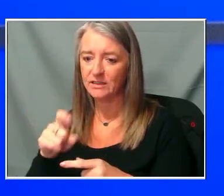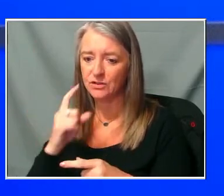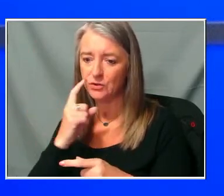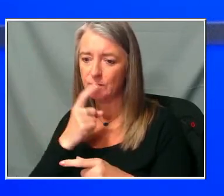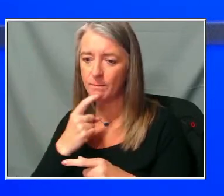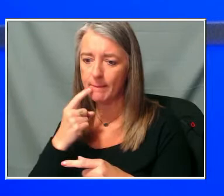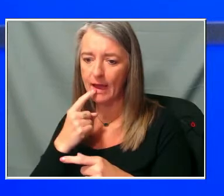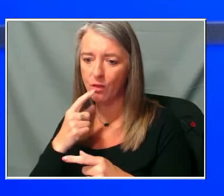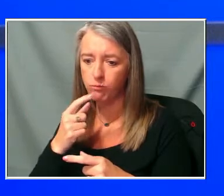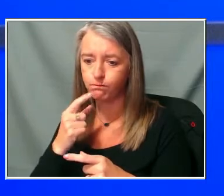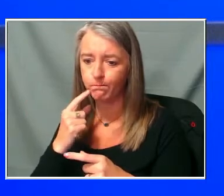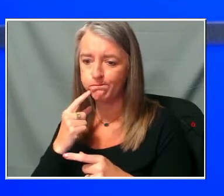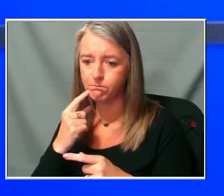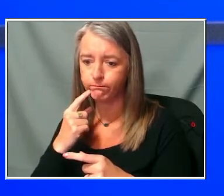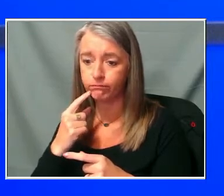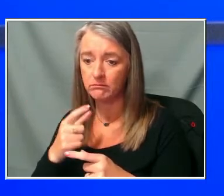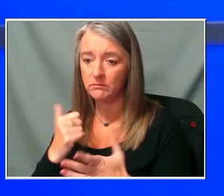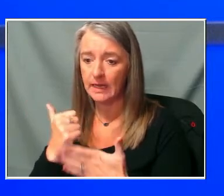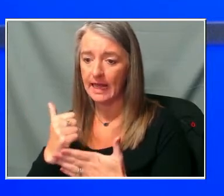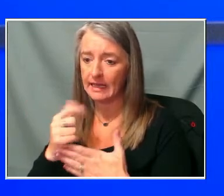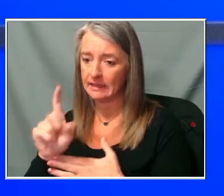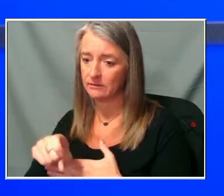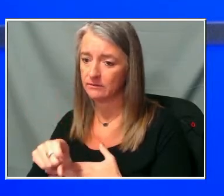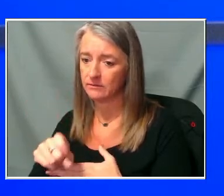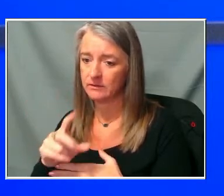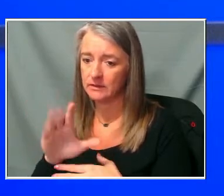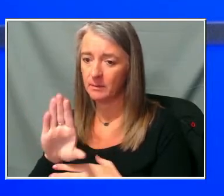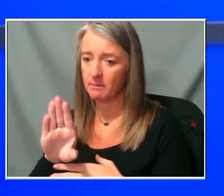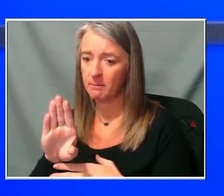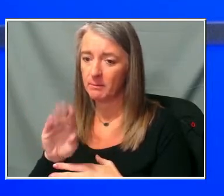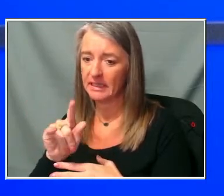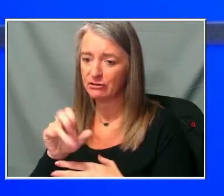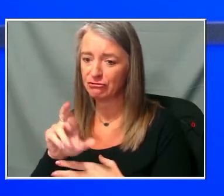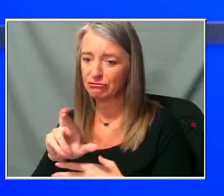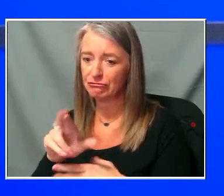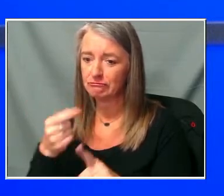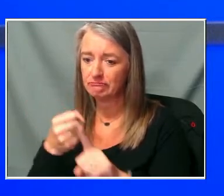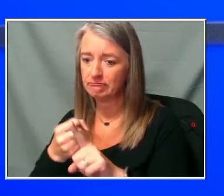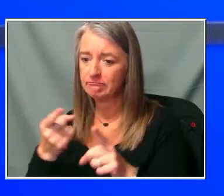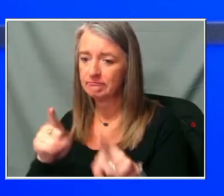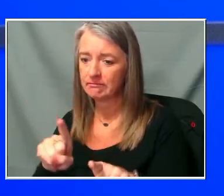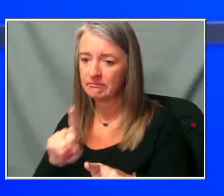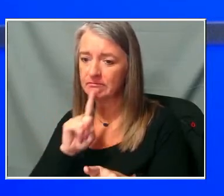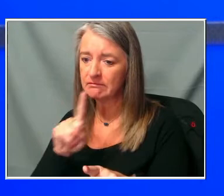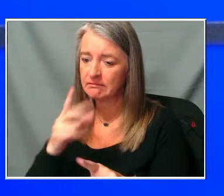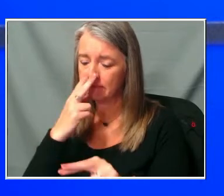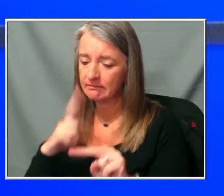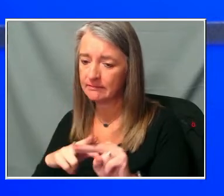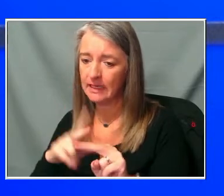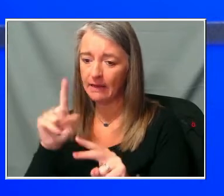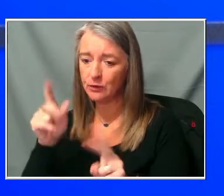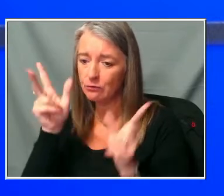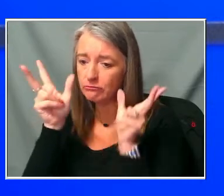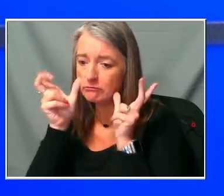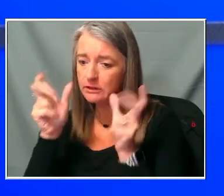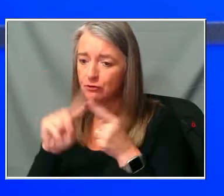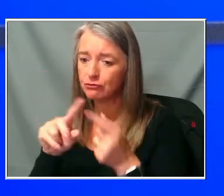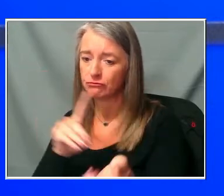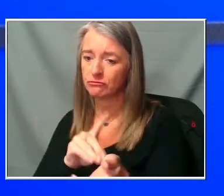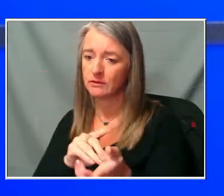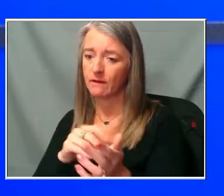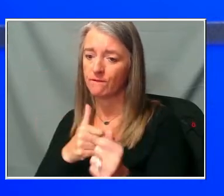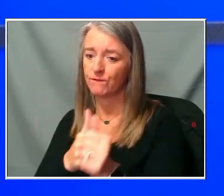and I'll tell you what, man, those blisters are not a joke. You gotta really listen to your doctors and follow those orders if you're